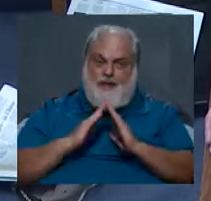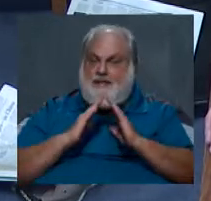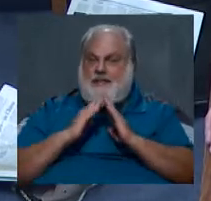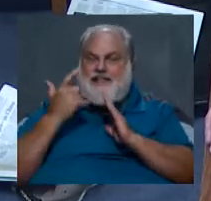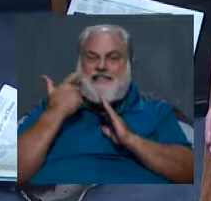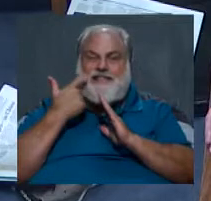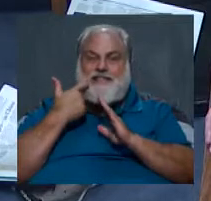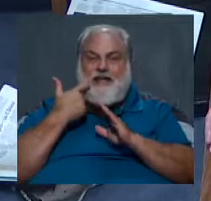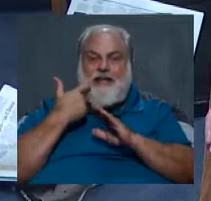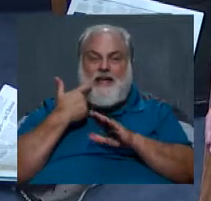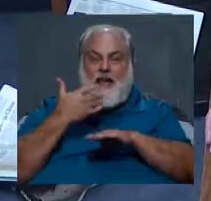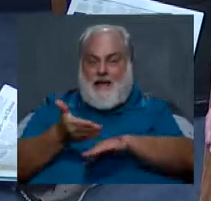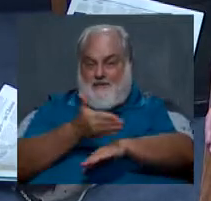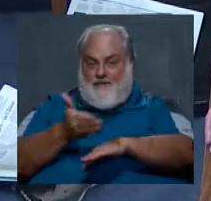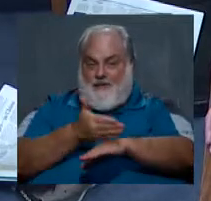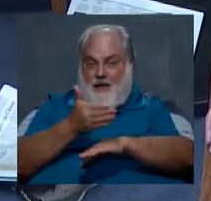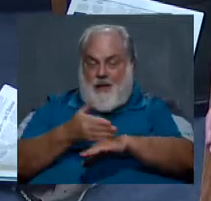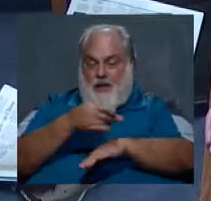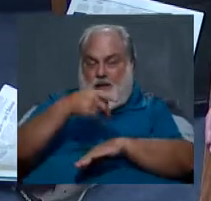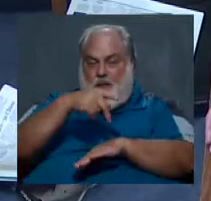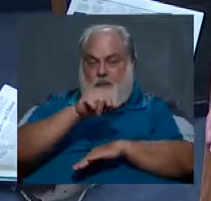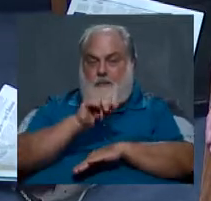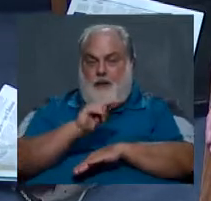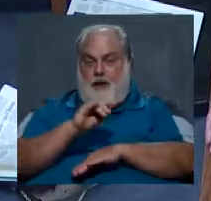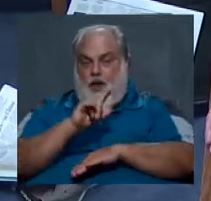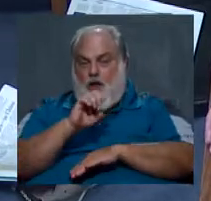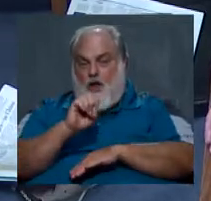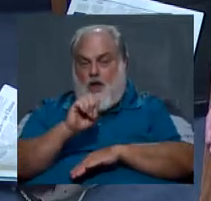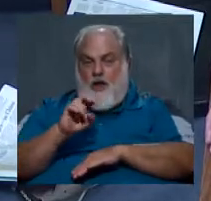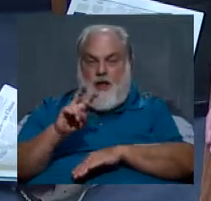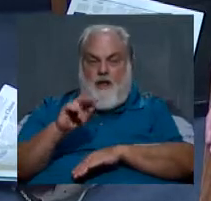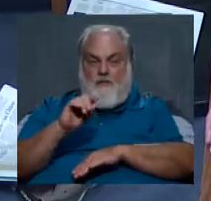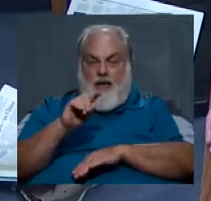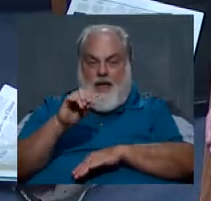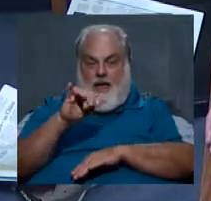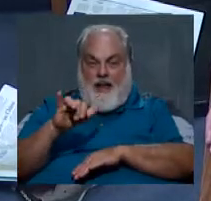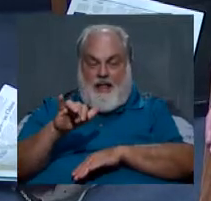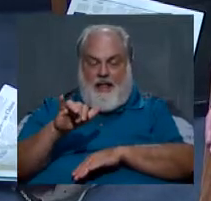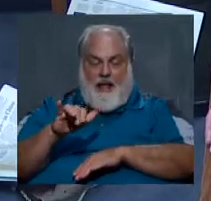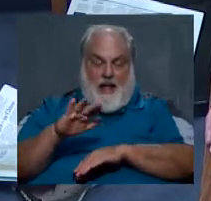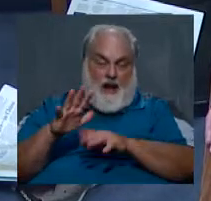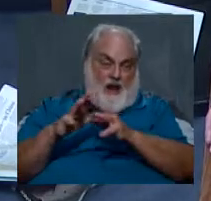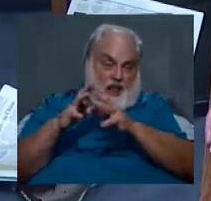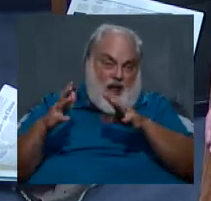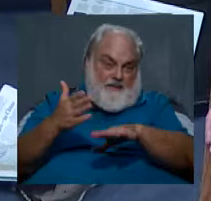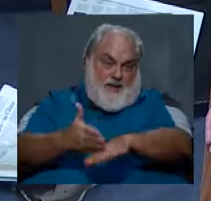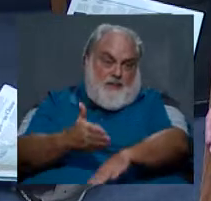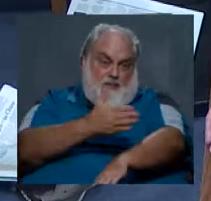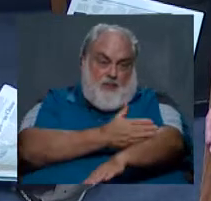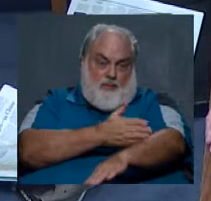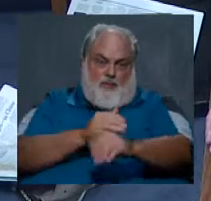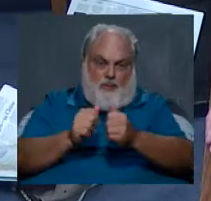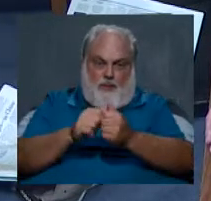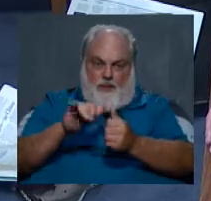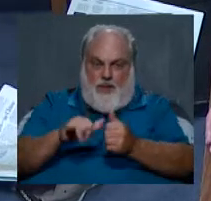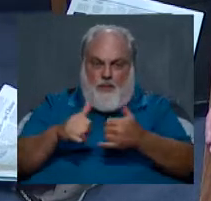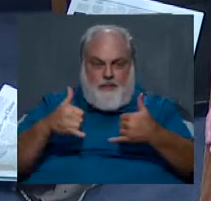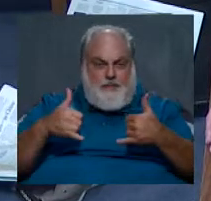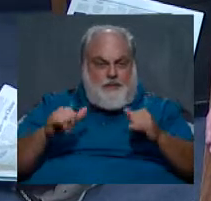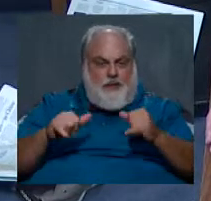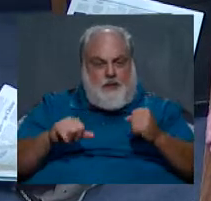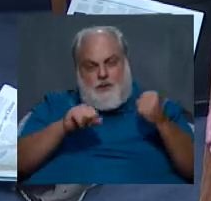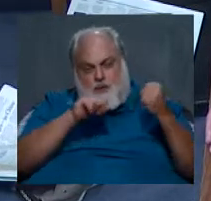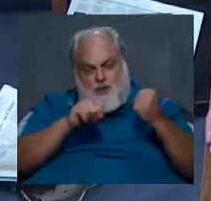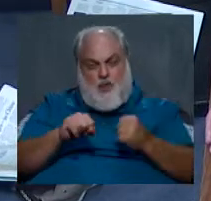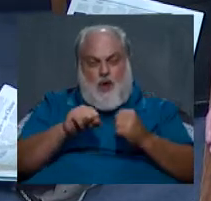completed physical improvements to Pinnacle Valley Drive, and they've taken care of most of these issues. But we believe that this high-density